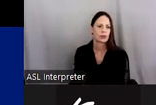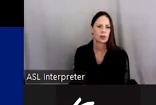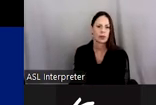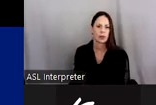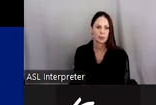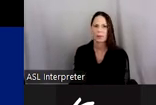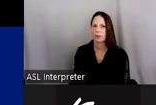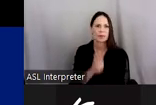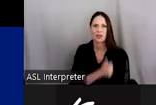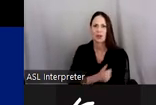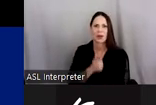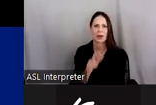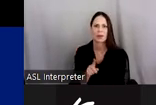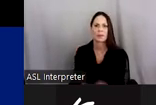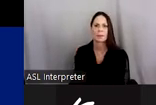Sorry.